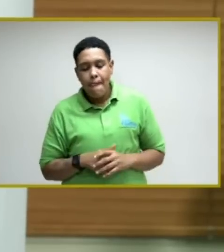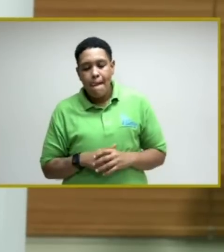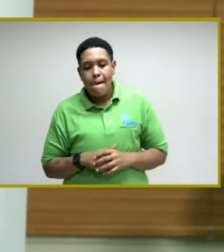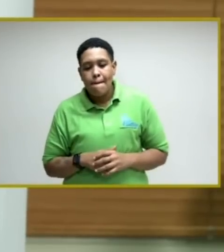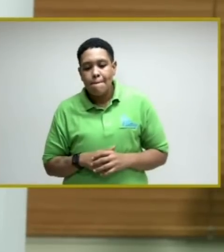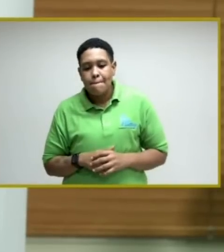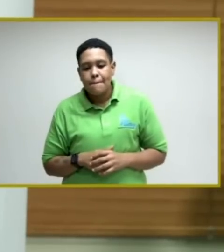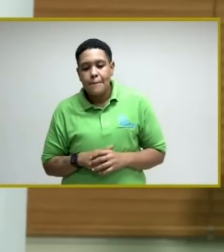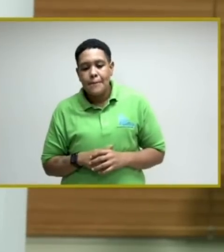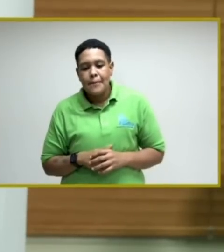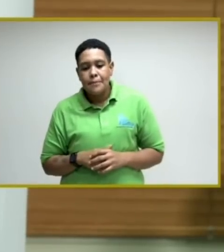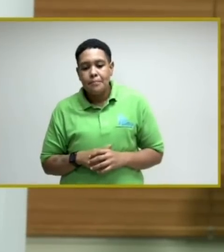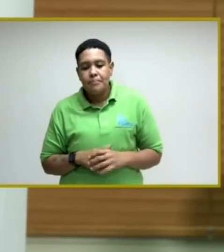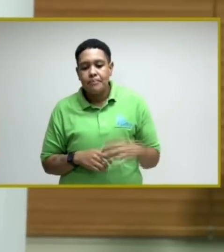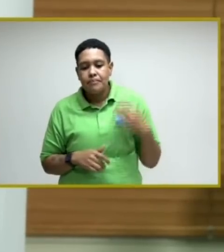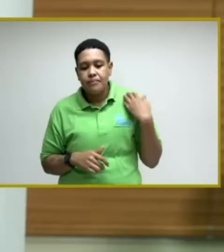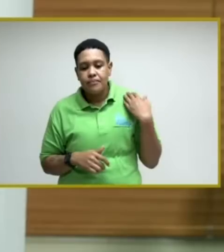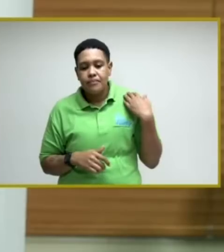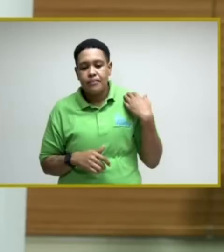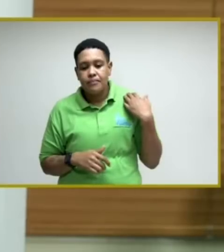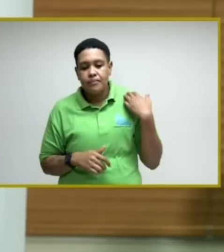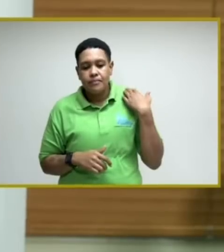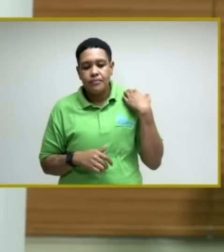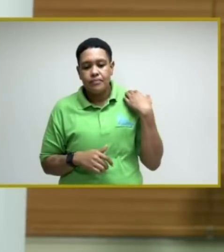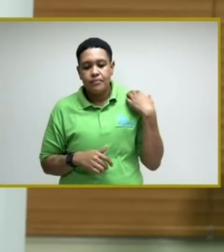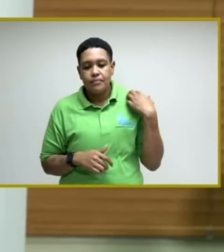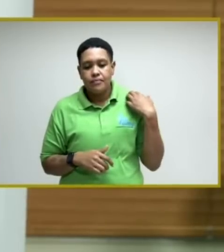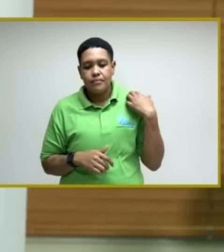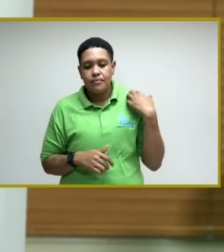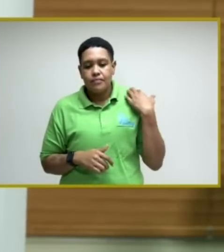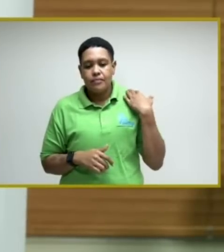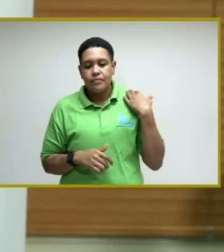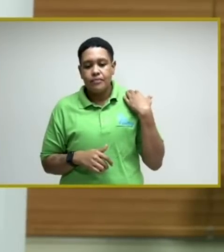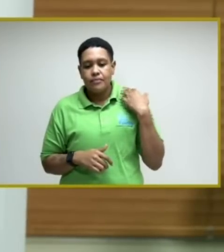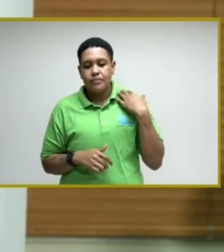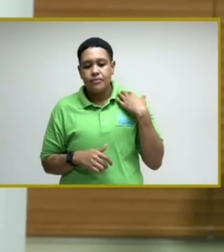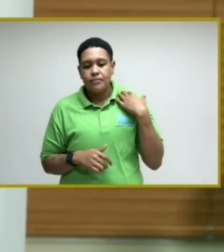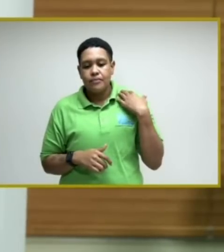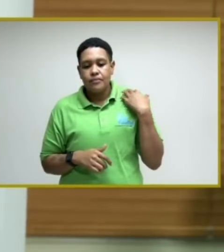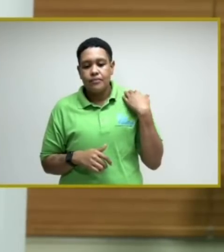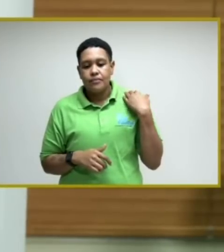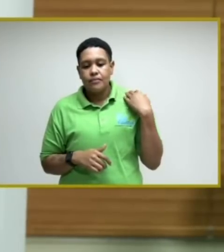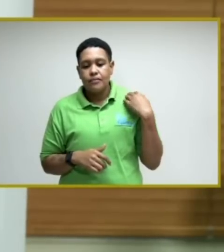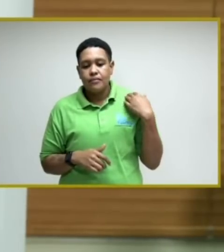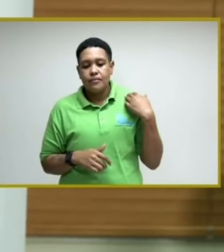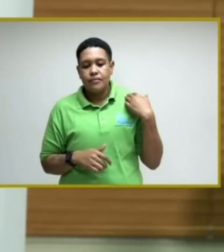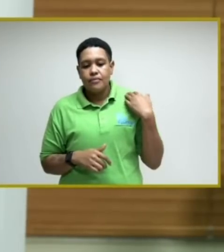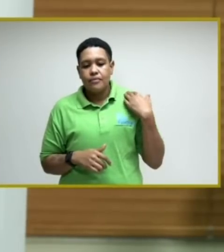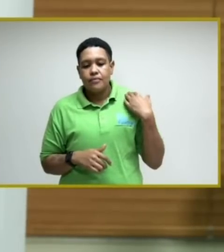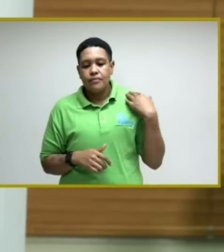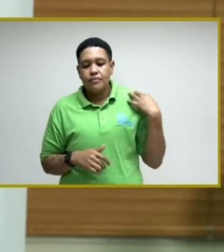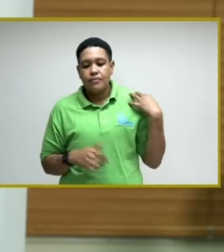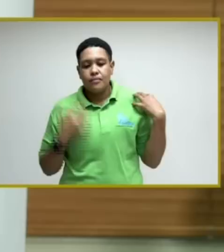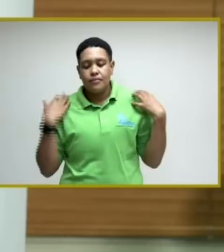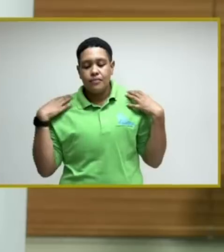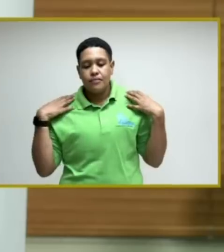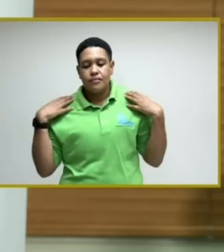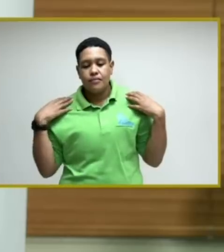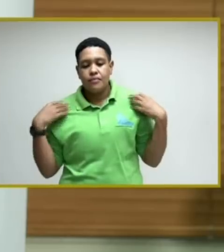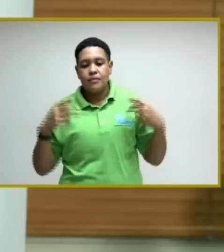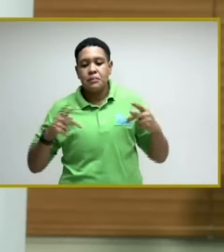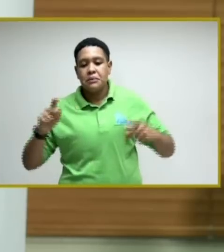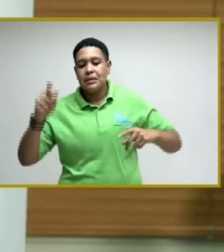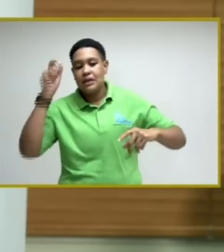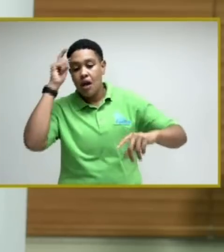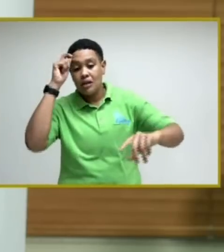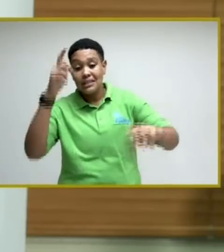People need to understand, I think it's important to say that public health, over the last 16 months, there's so many other things